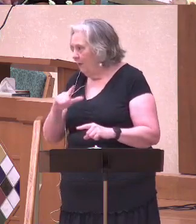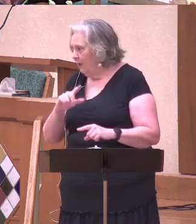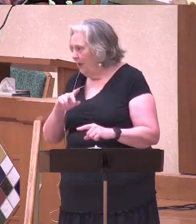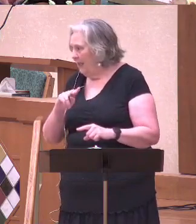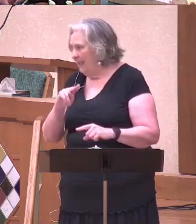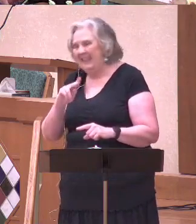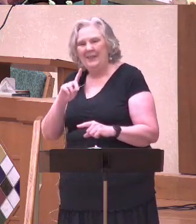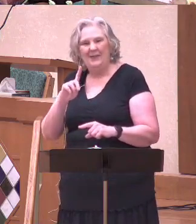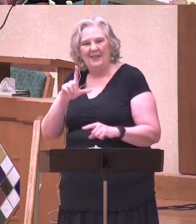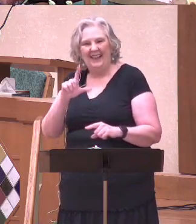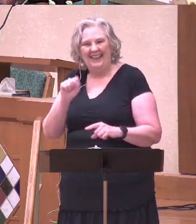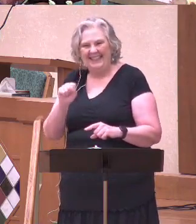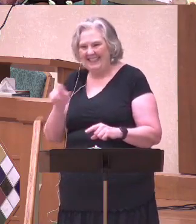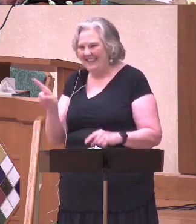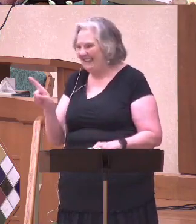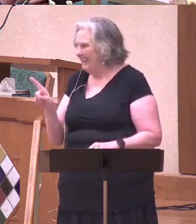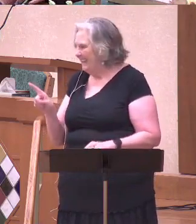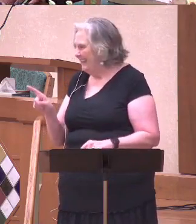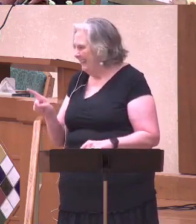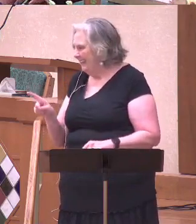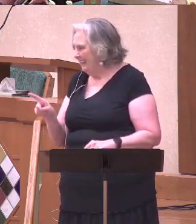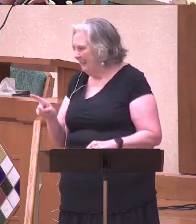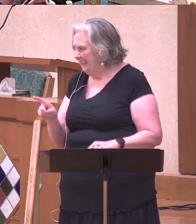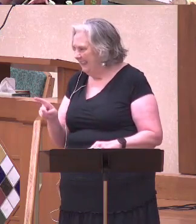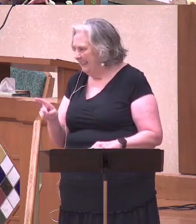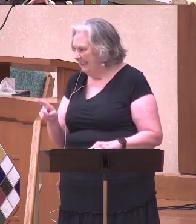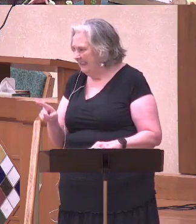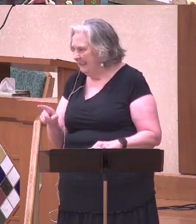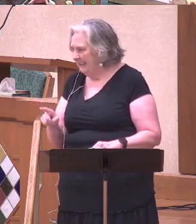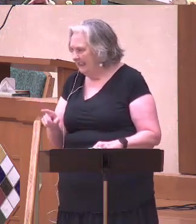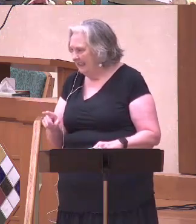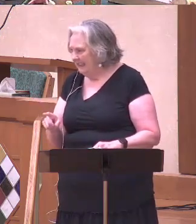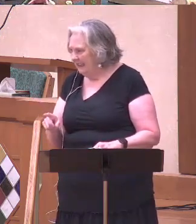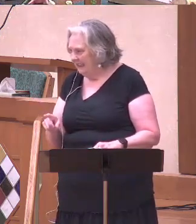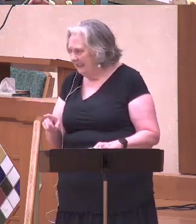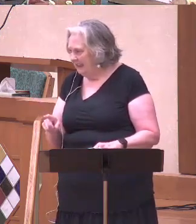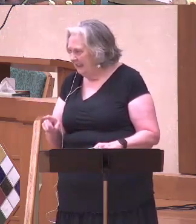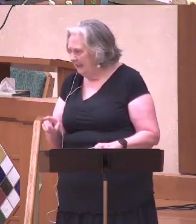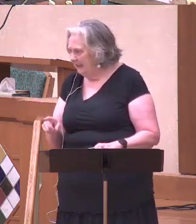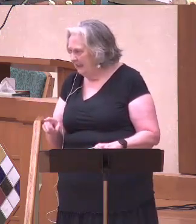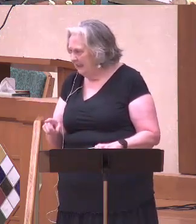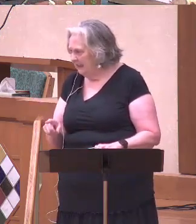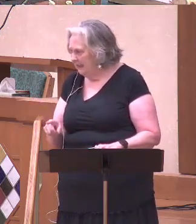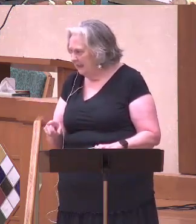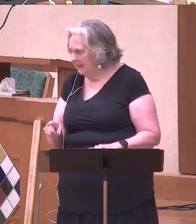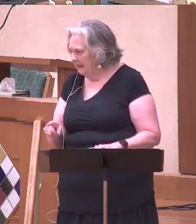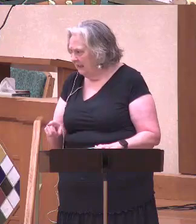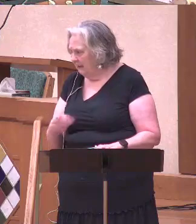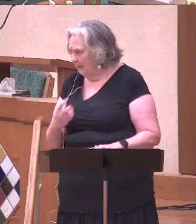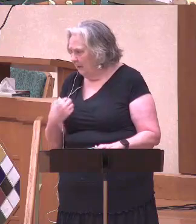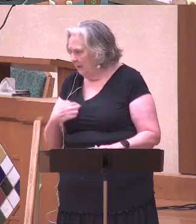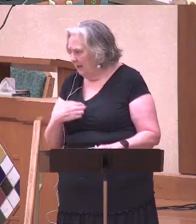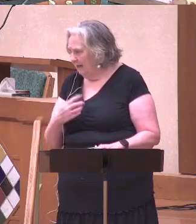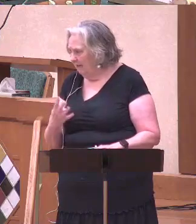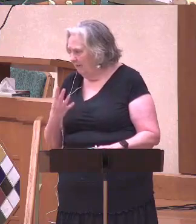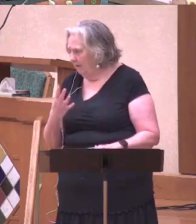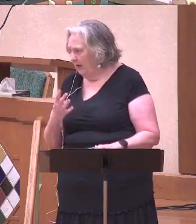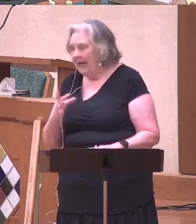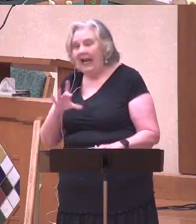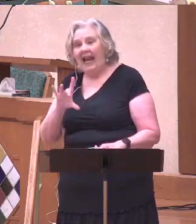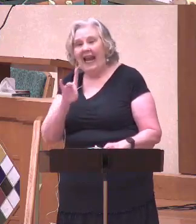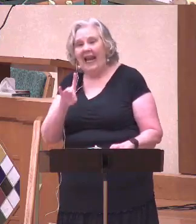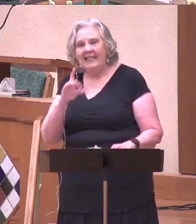So come on over here. We'll have you line up over on this end. And then I'm going to need about, let's see, we have four, so eight